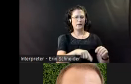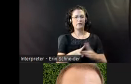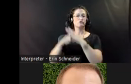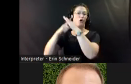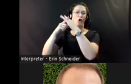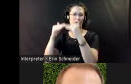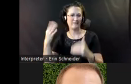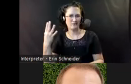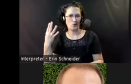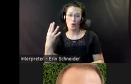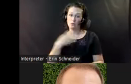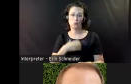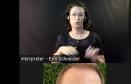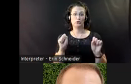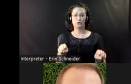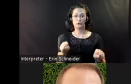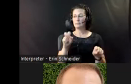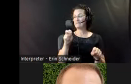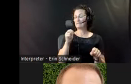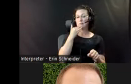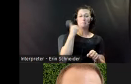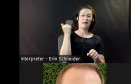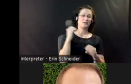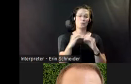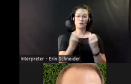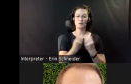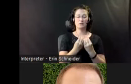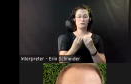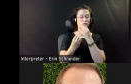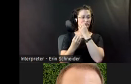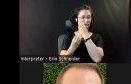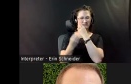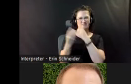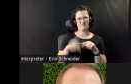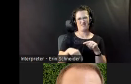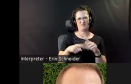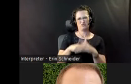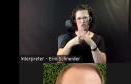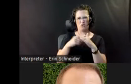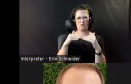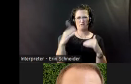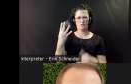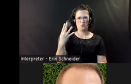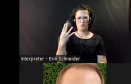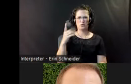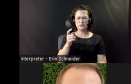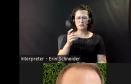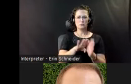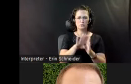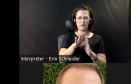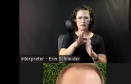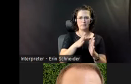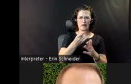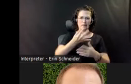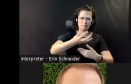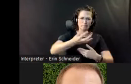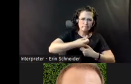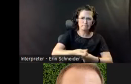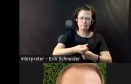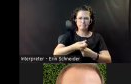do that. Even if you had the best trained organization, you have to get the confidence of your business partner. You have to build